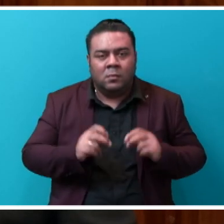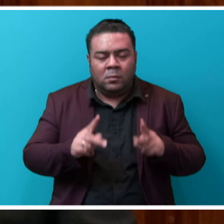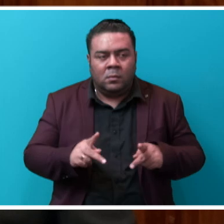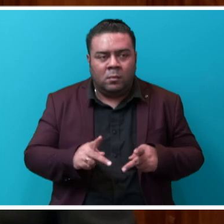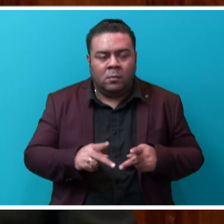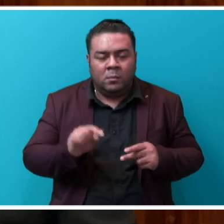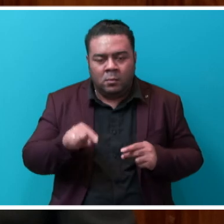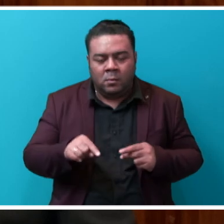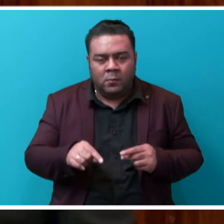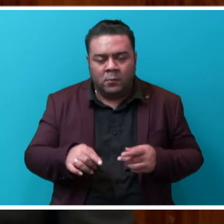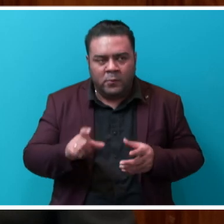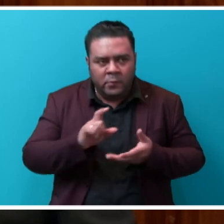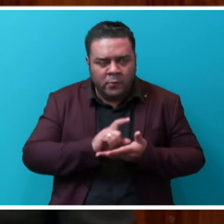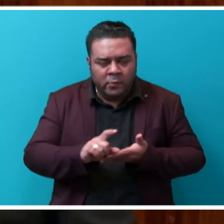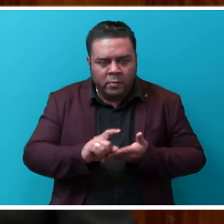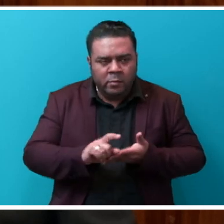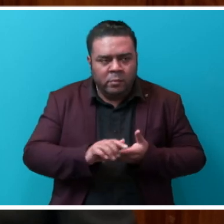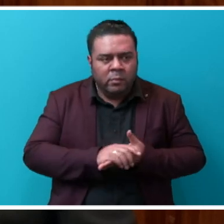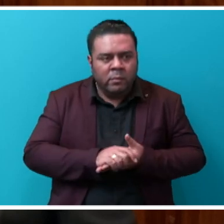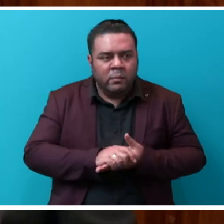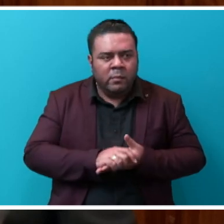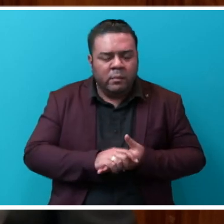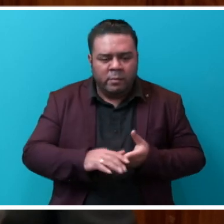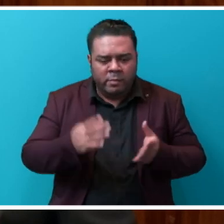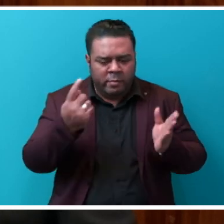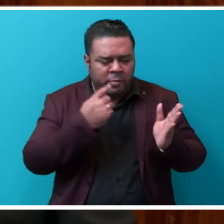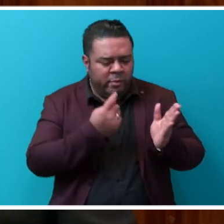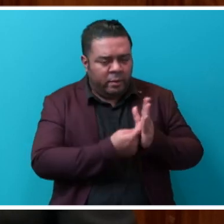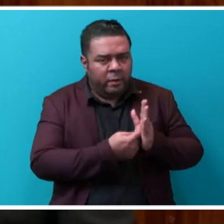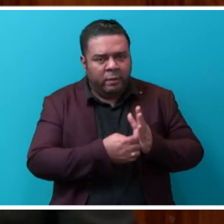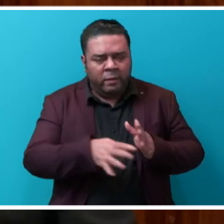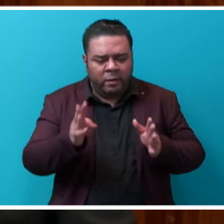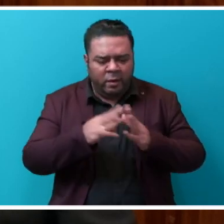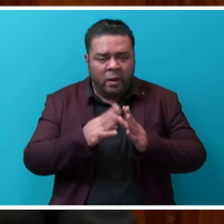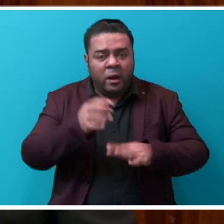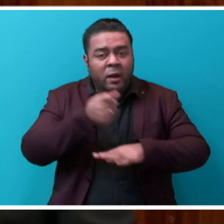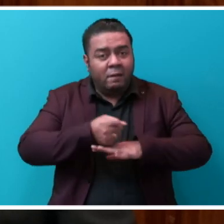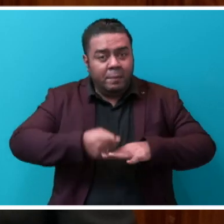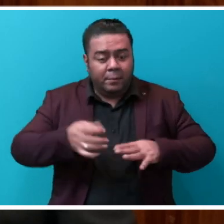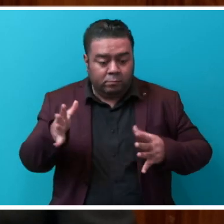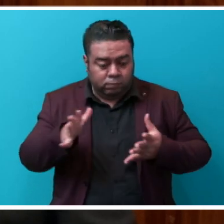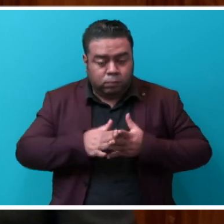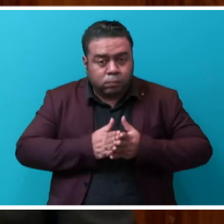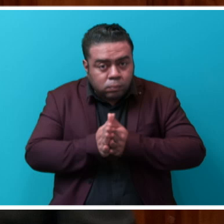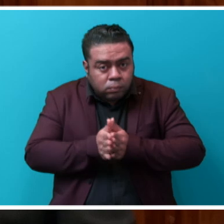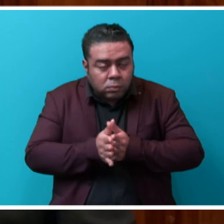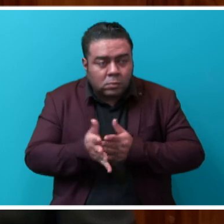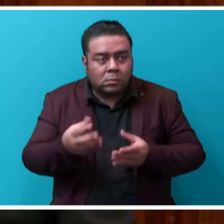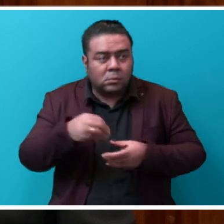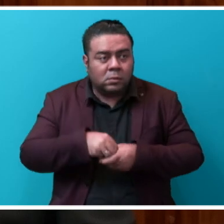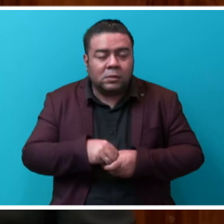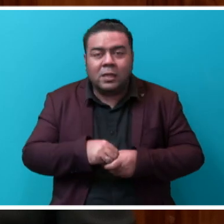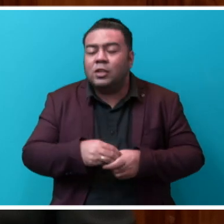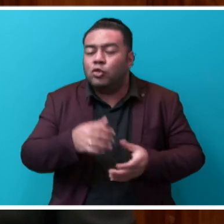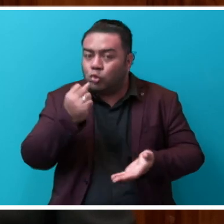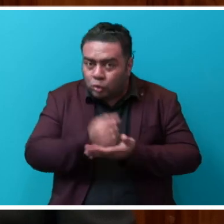a clear testament, Honourable Speaker, to the coalition government's commitment to inclusivity,